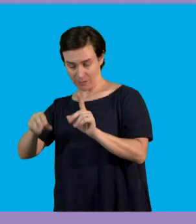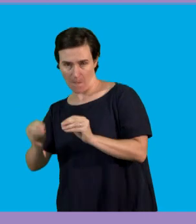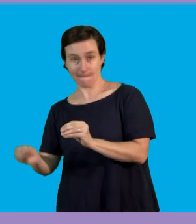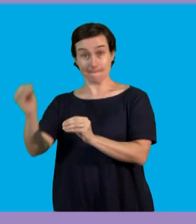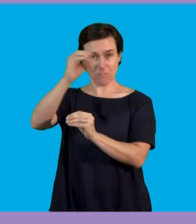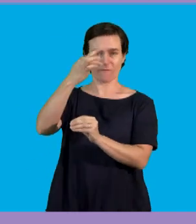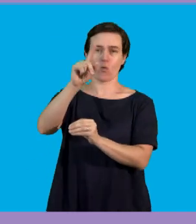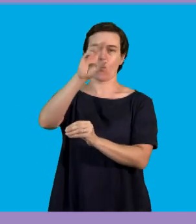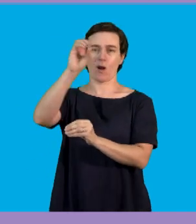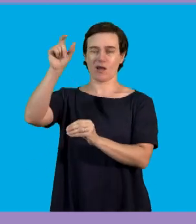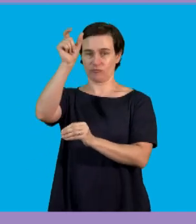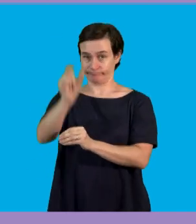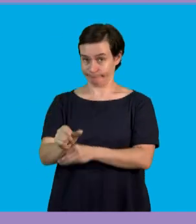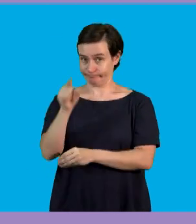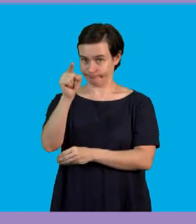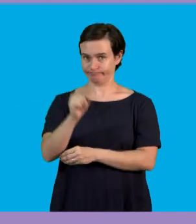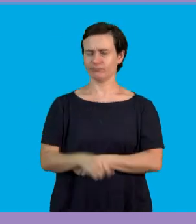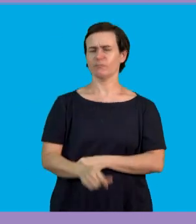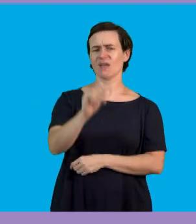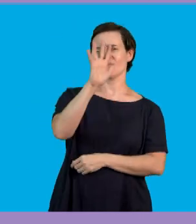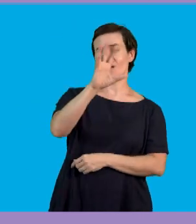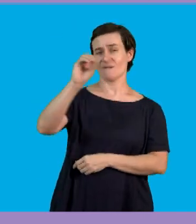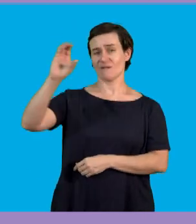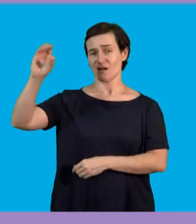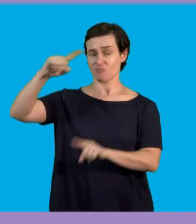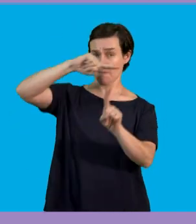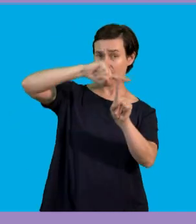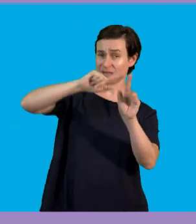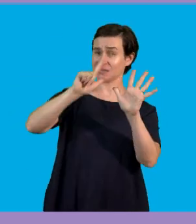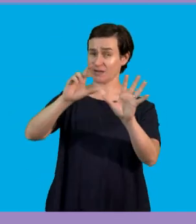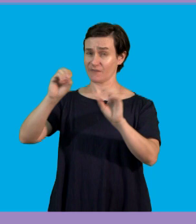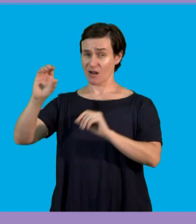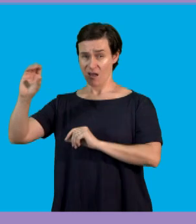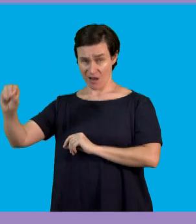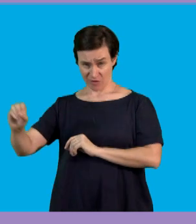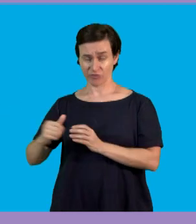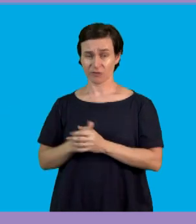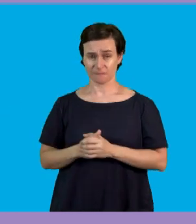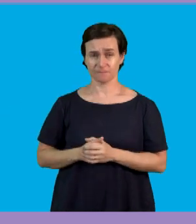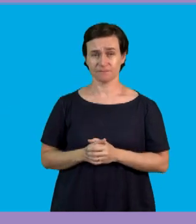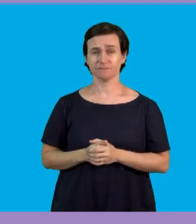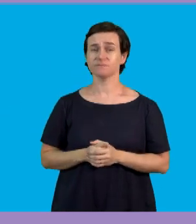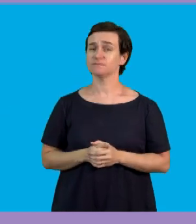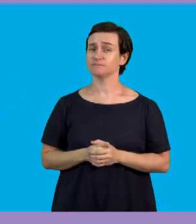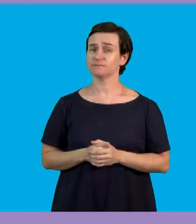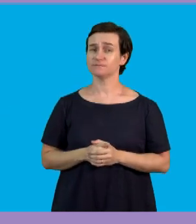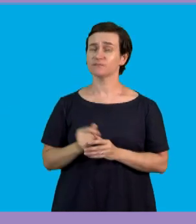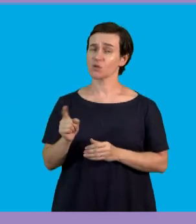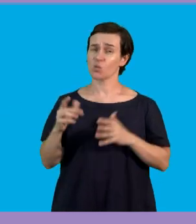have 500s plus 700s. 500s plus 700, that gives